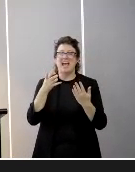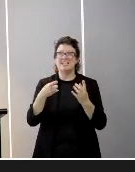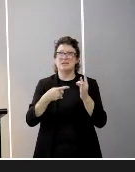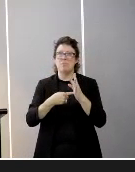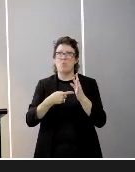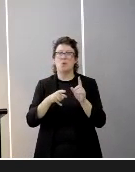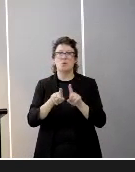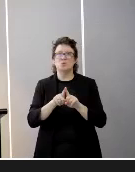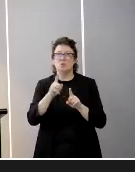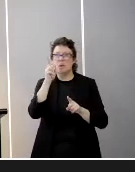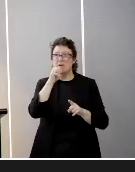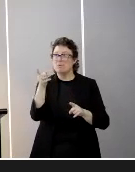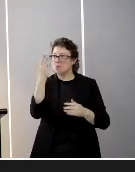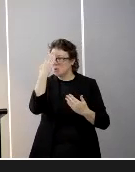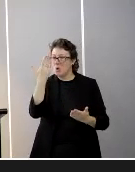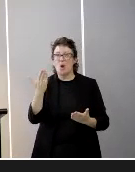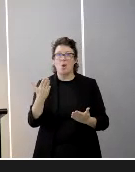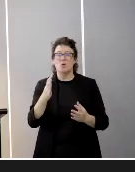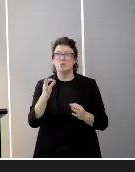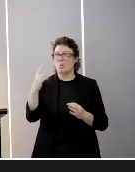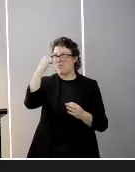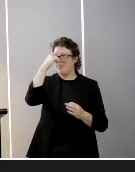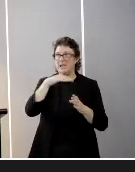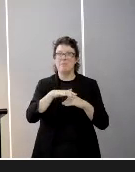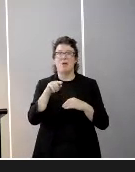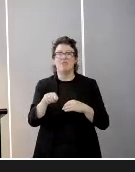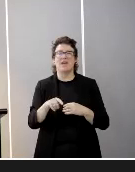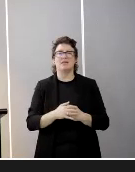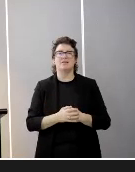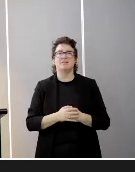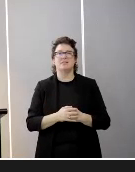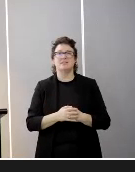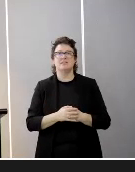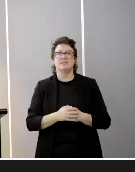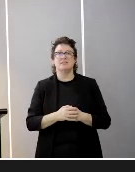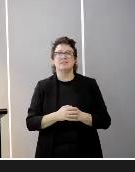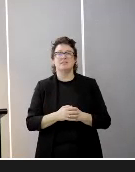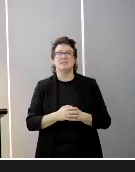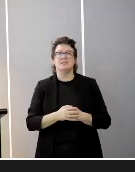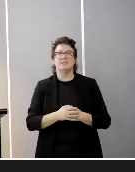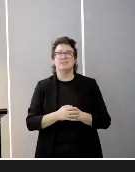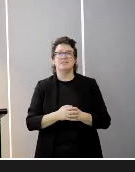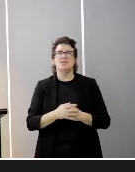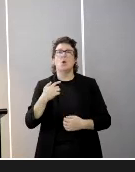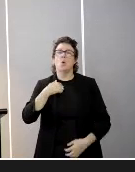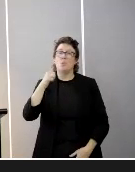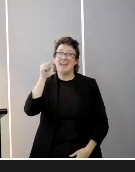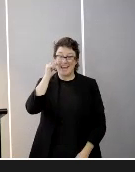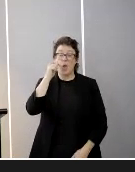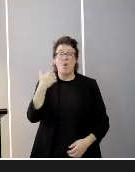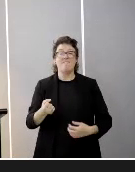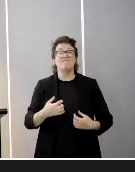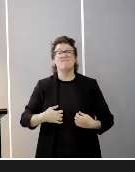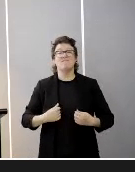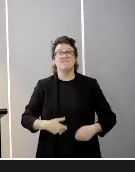It's something that a lot of people don't know about and don't think about. Next slide, please. And we know that having